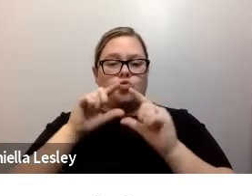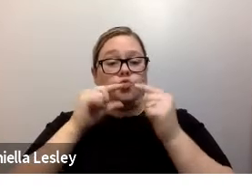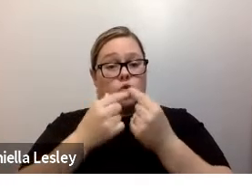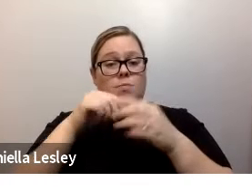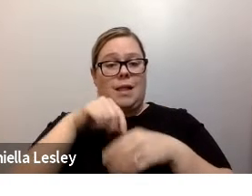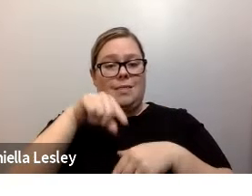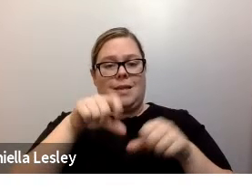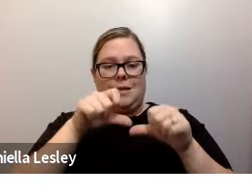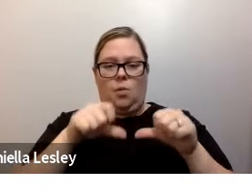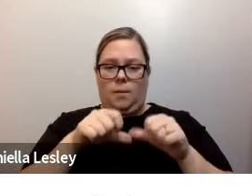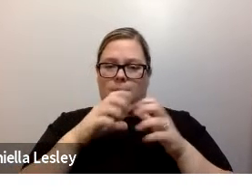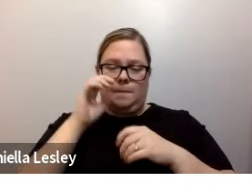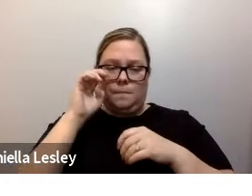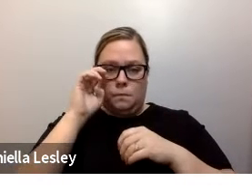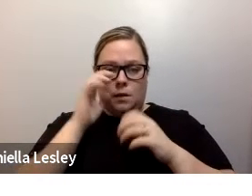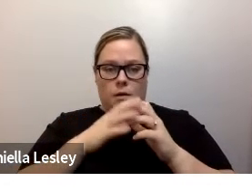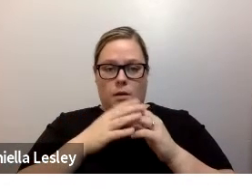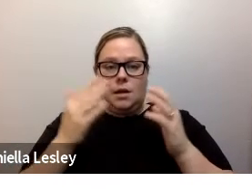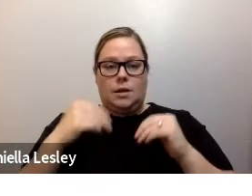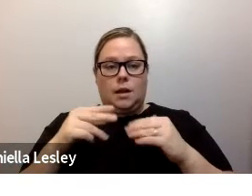Next slide.